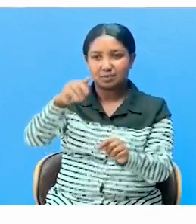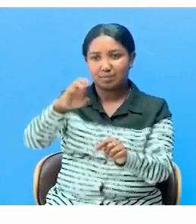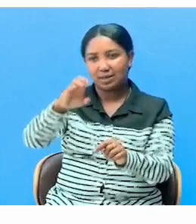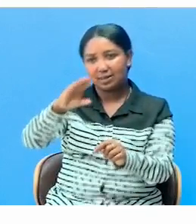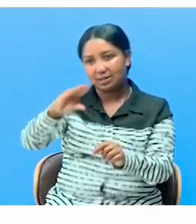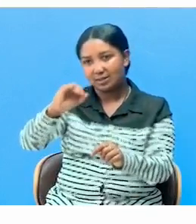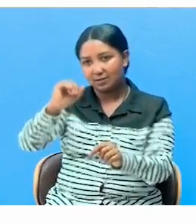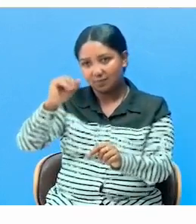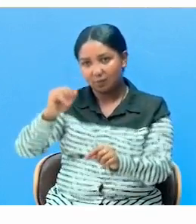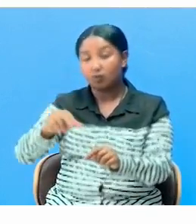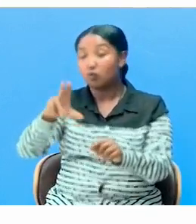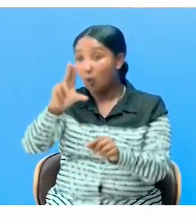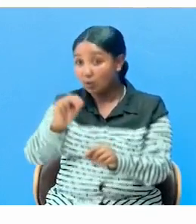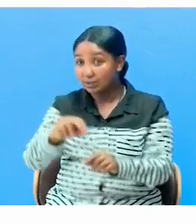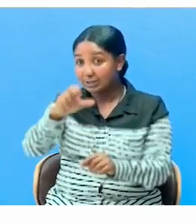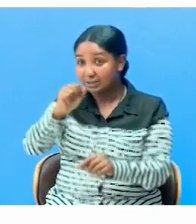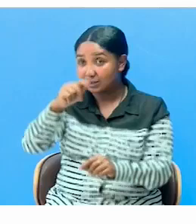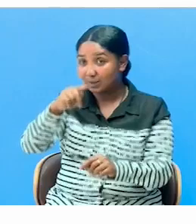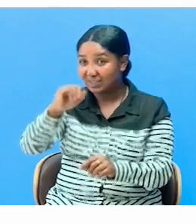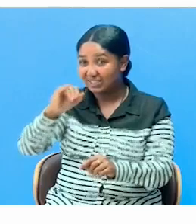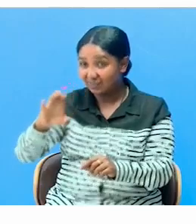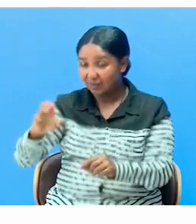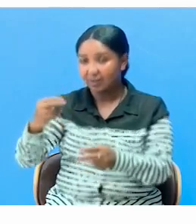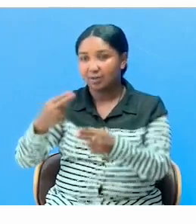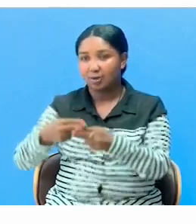For not specific